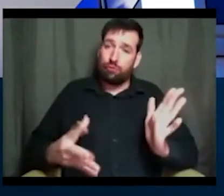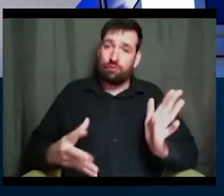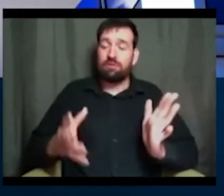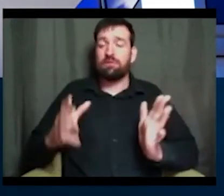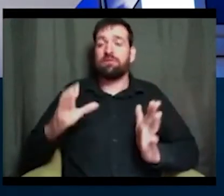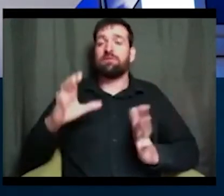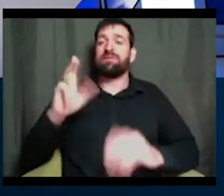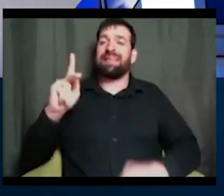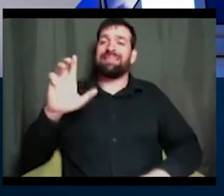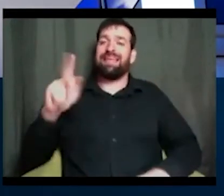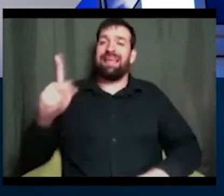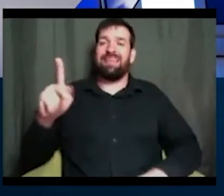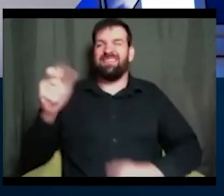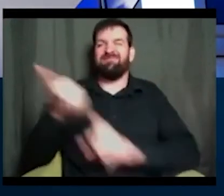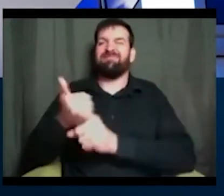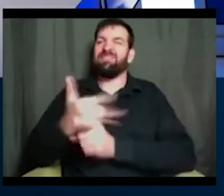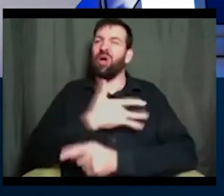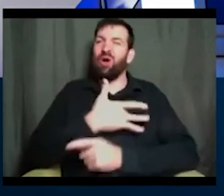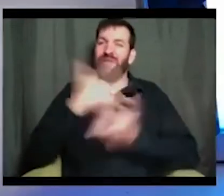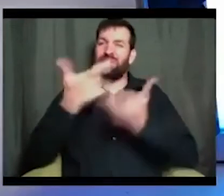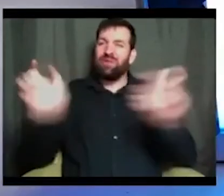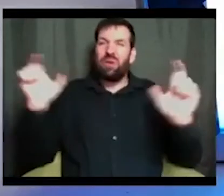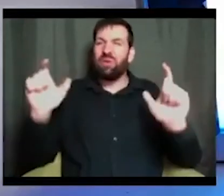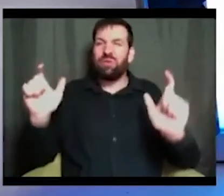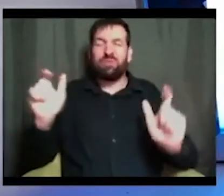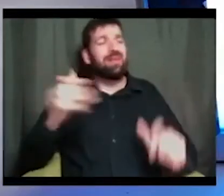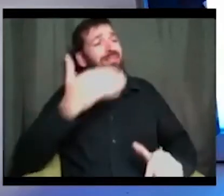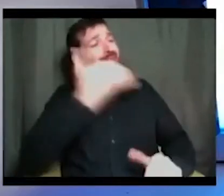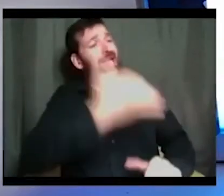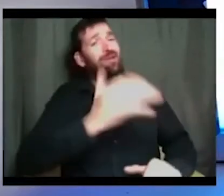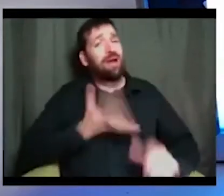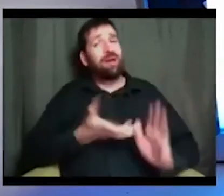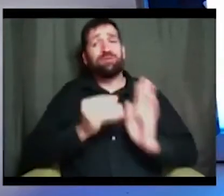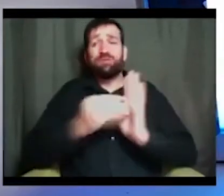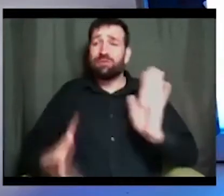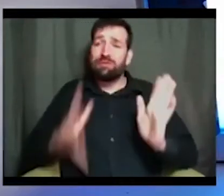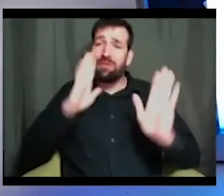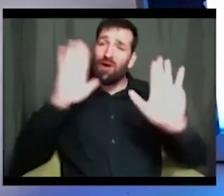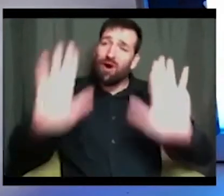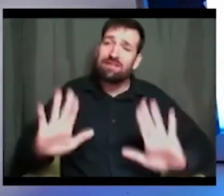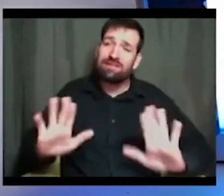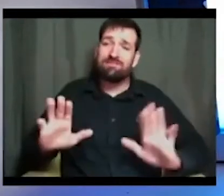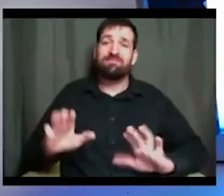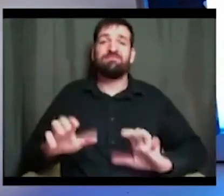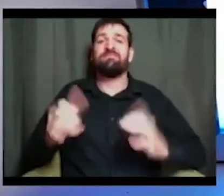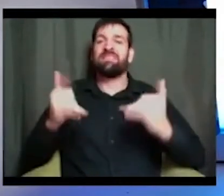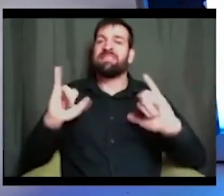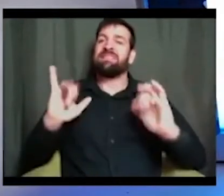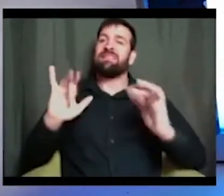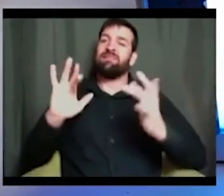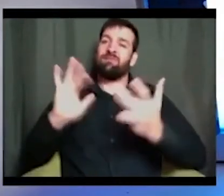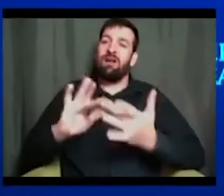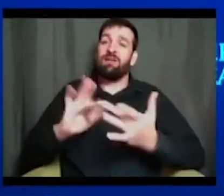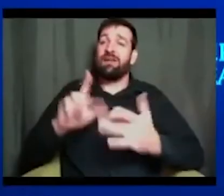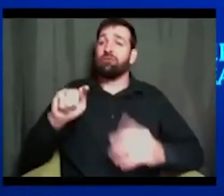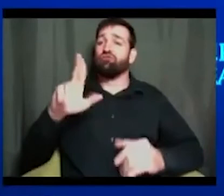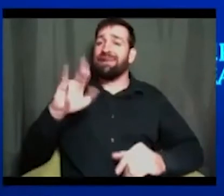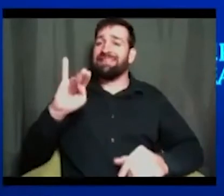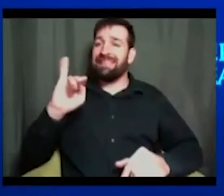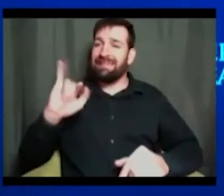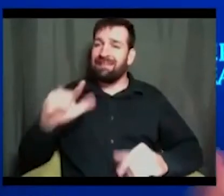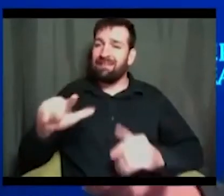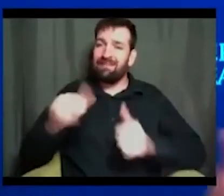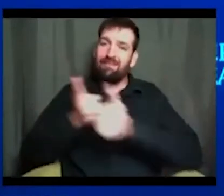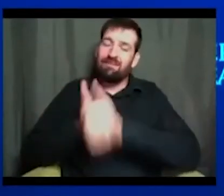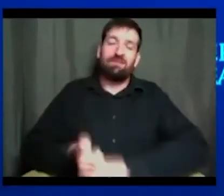huge. Thank you. Our students have been awesome. We still got them contact tracing, and we're trying to find some to help with this